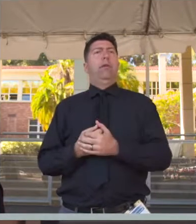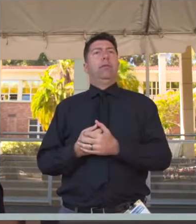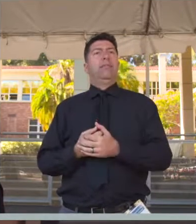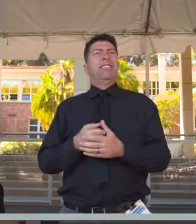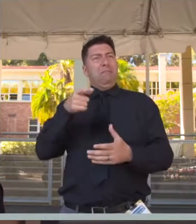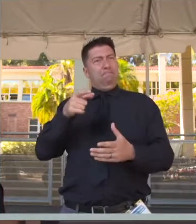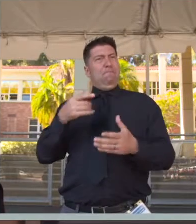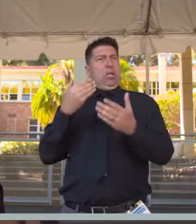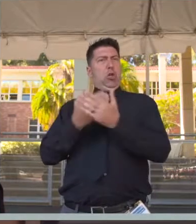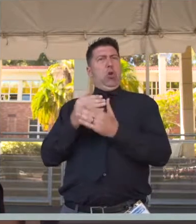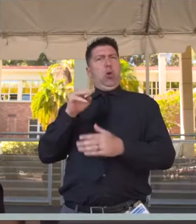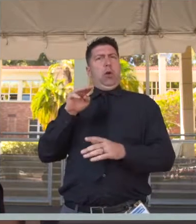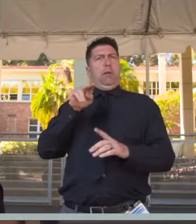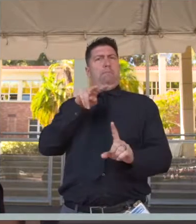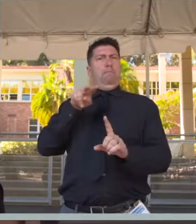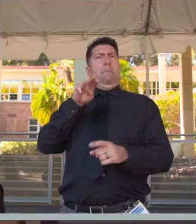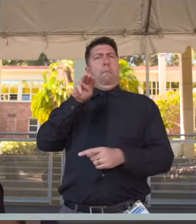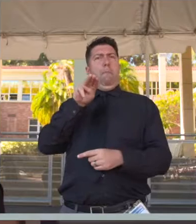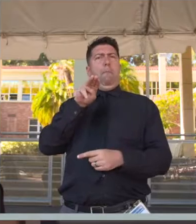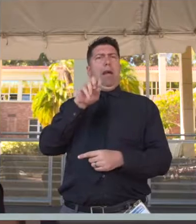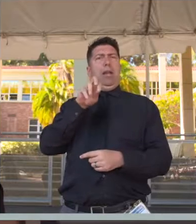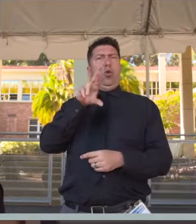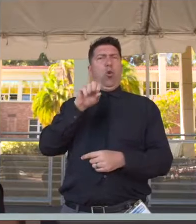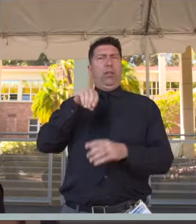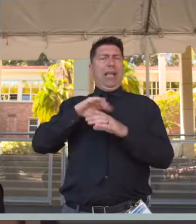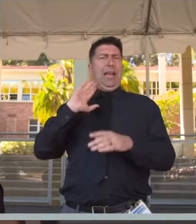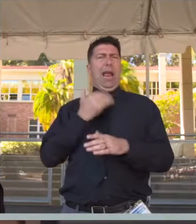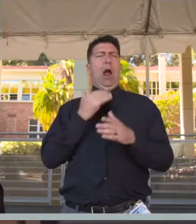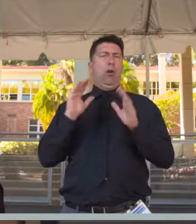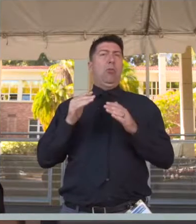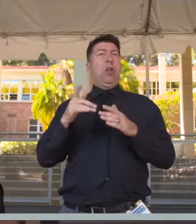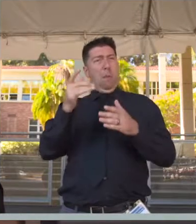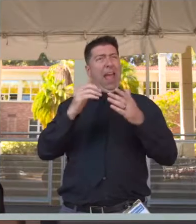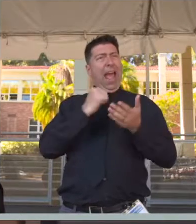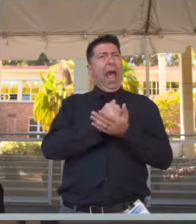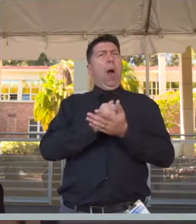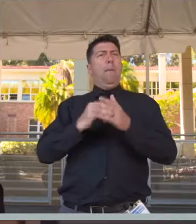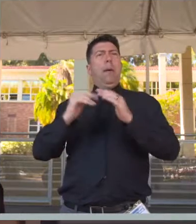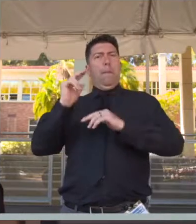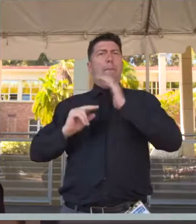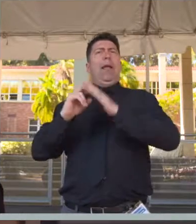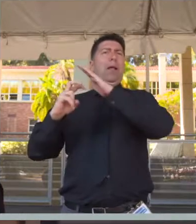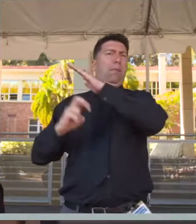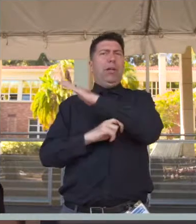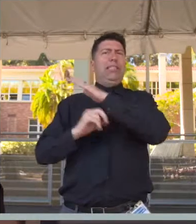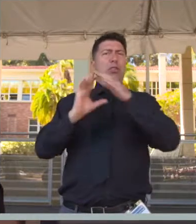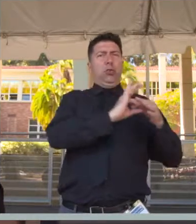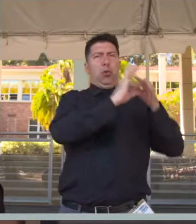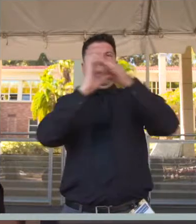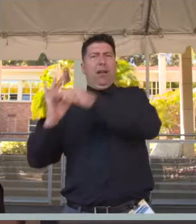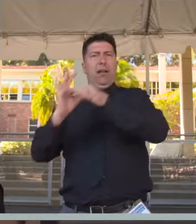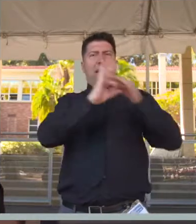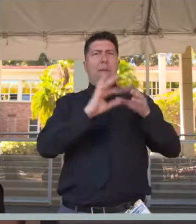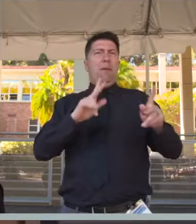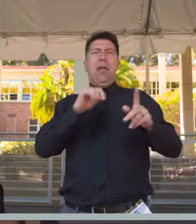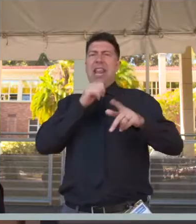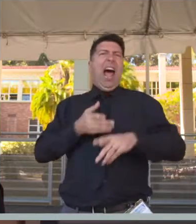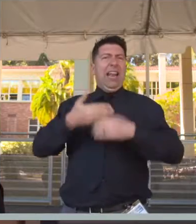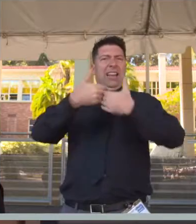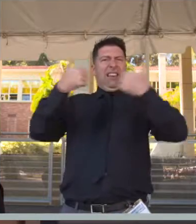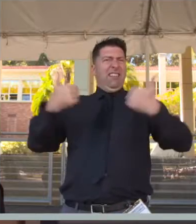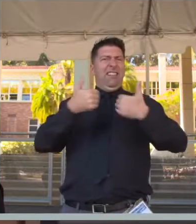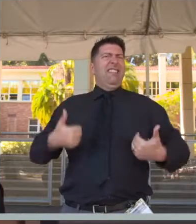the mentors we need in our community, the mentors who build bridges for, rather than build walls against, those who may be struggling to